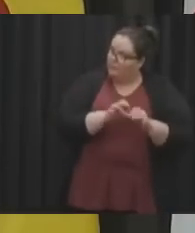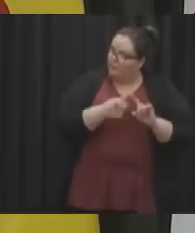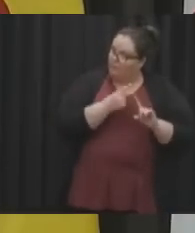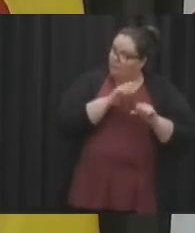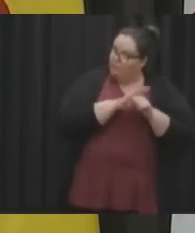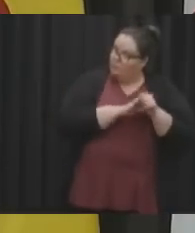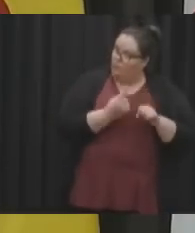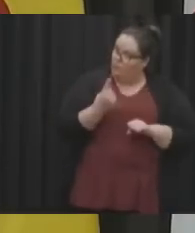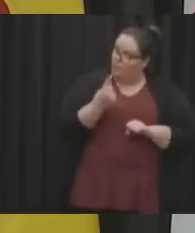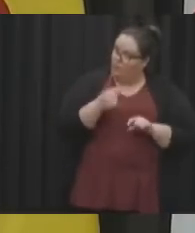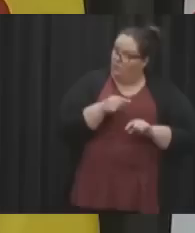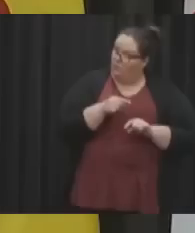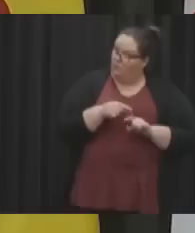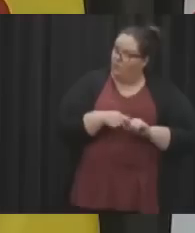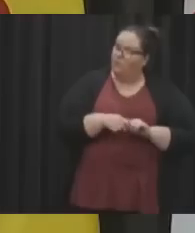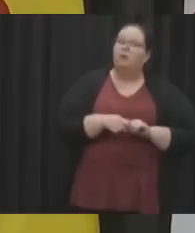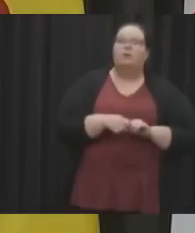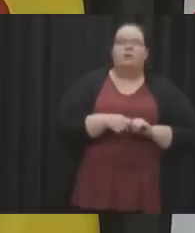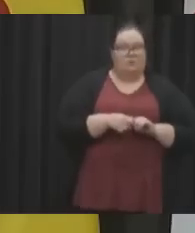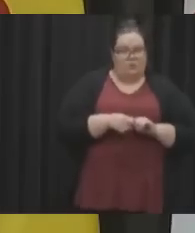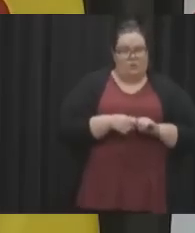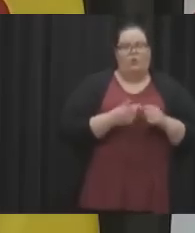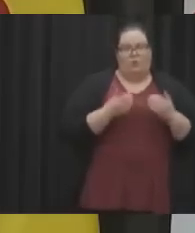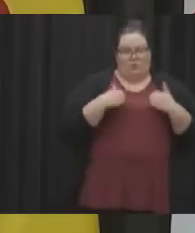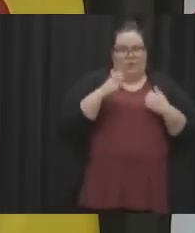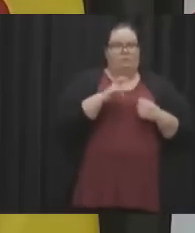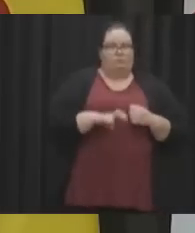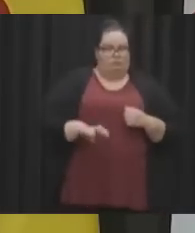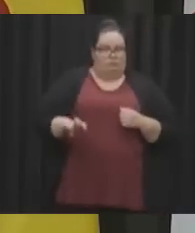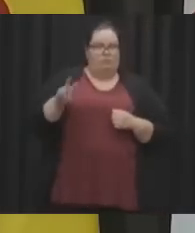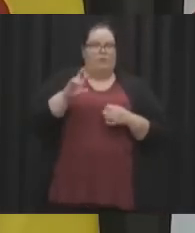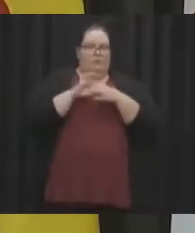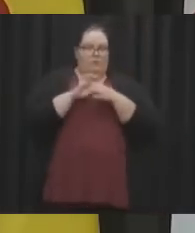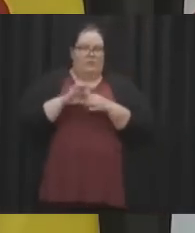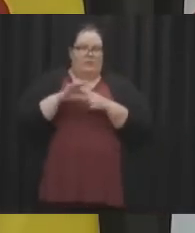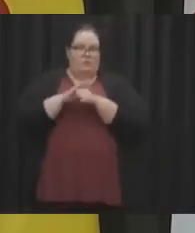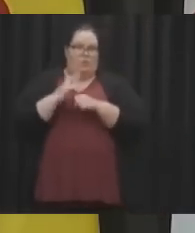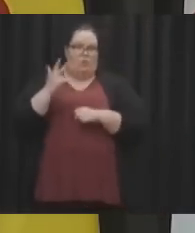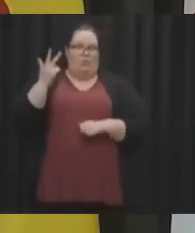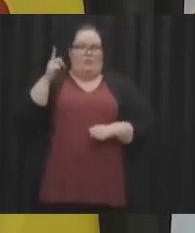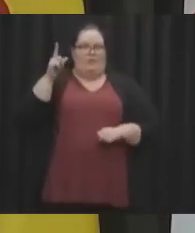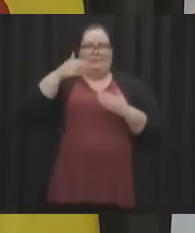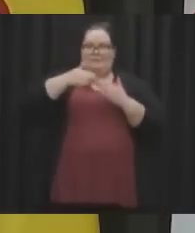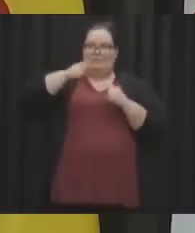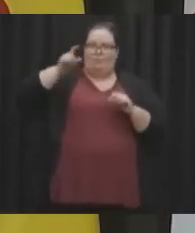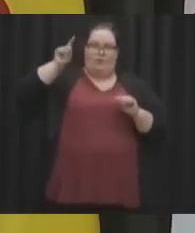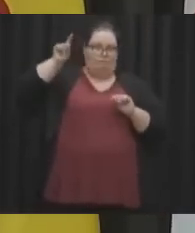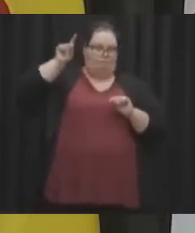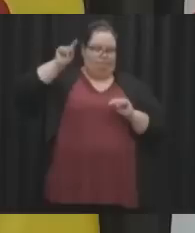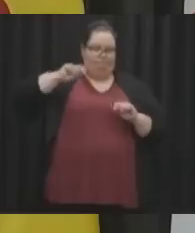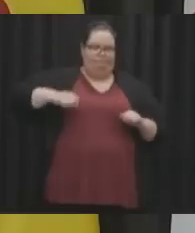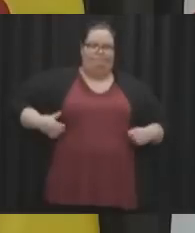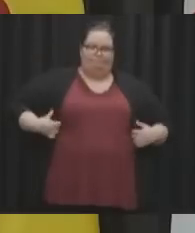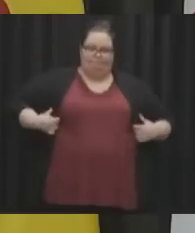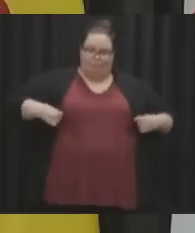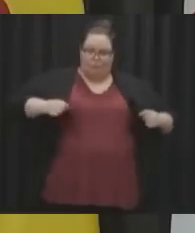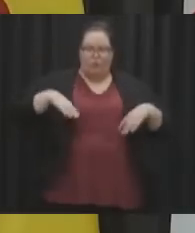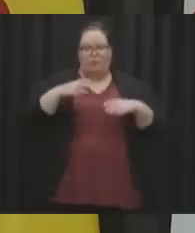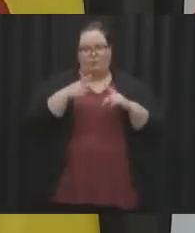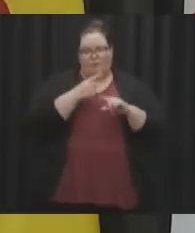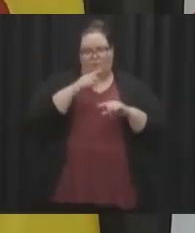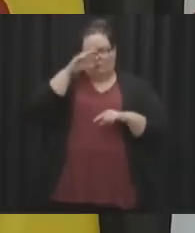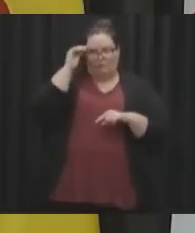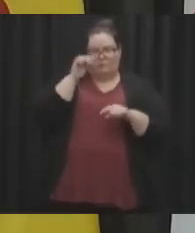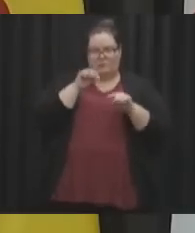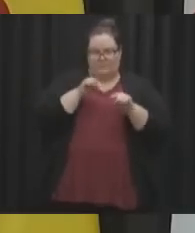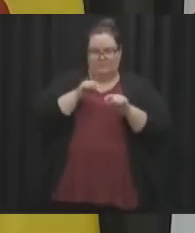very extensive right now, as there are many overlaps in terms of close contact, so we're still analyzing all that information. It'll be a while before we can